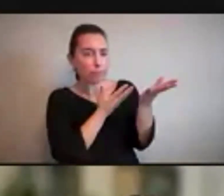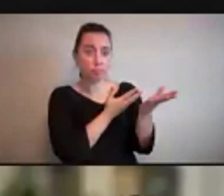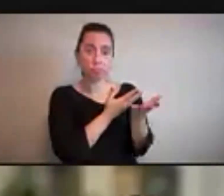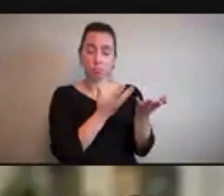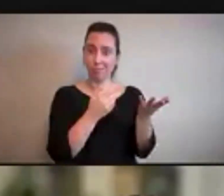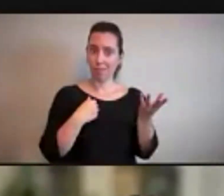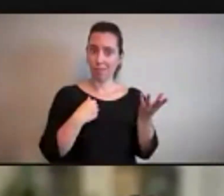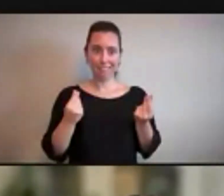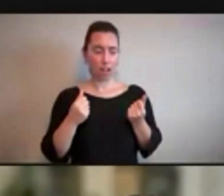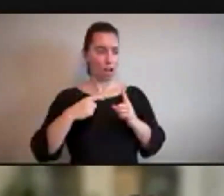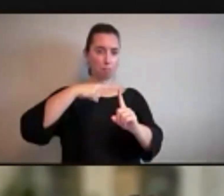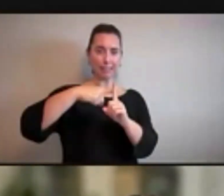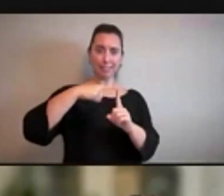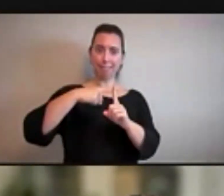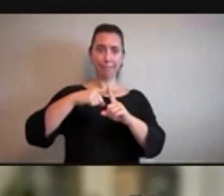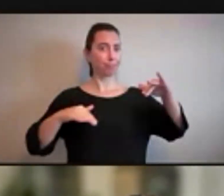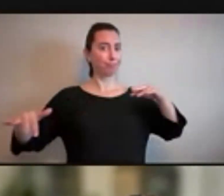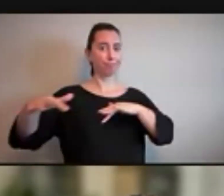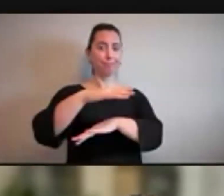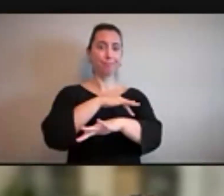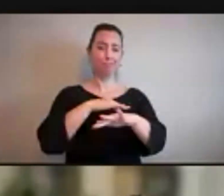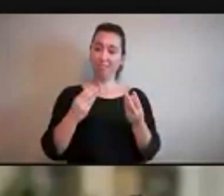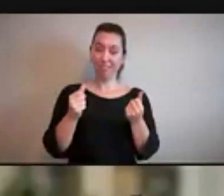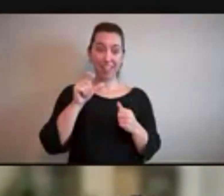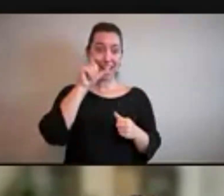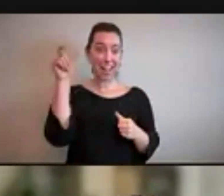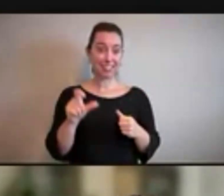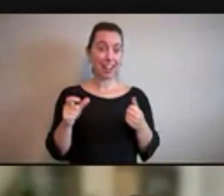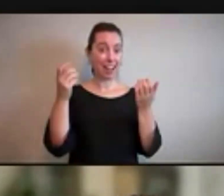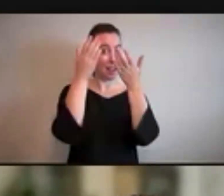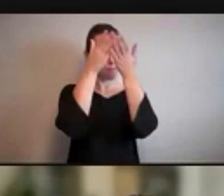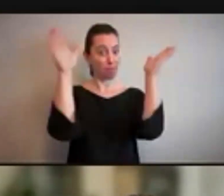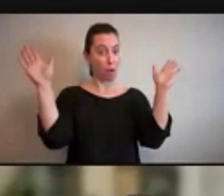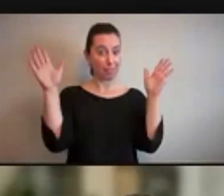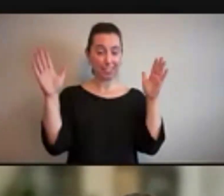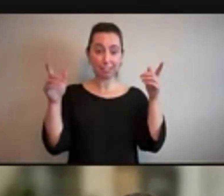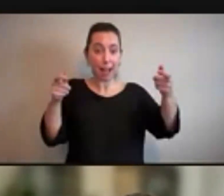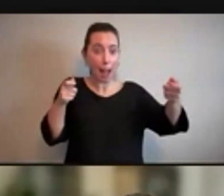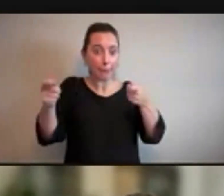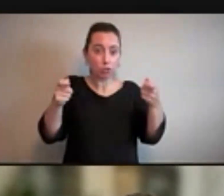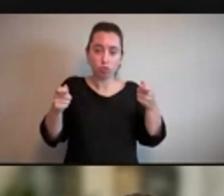around about this new improvement in the Italian public administration